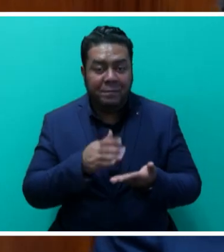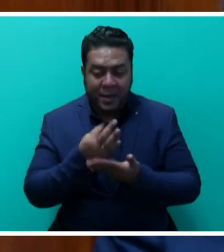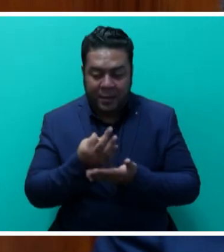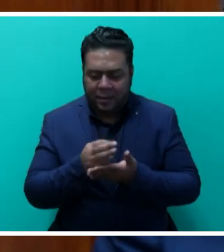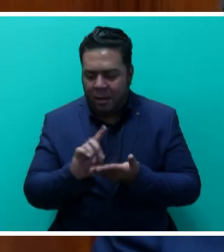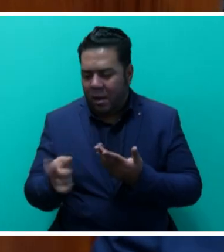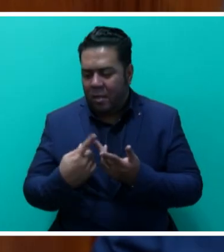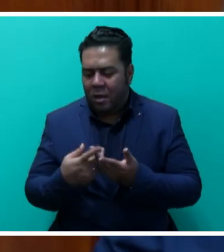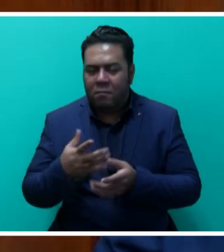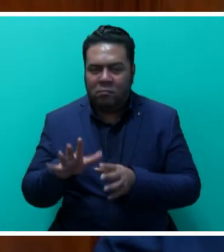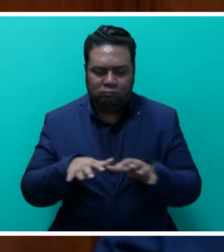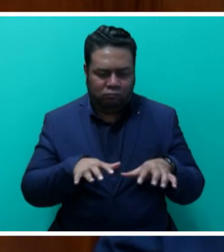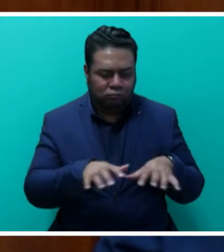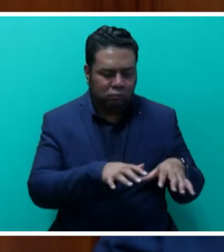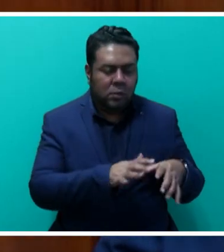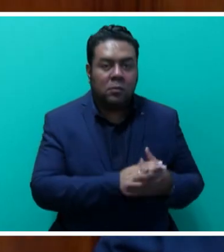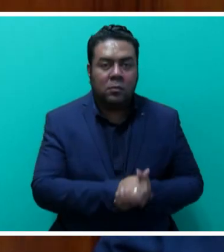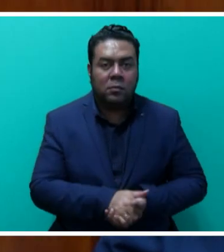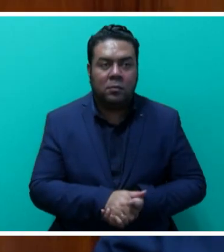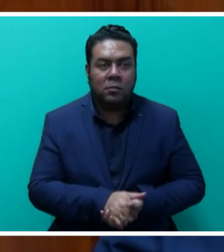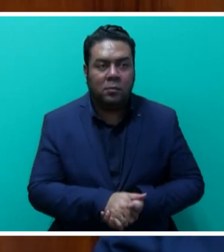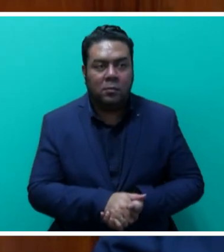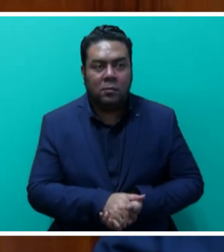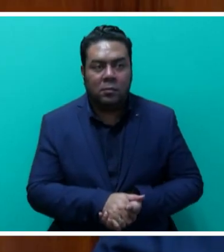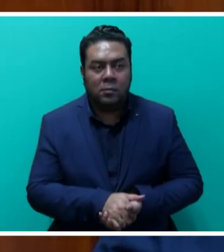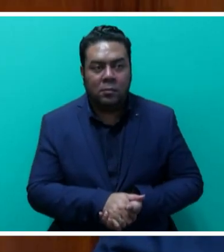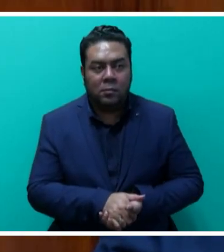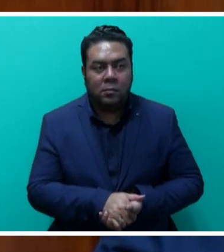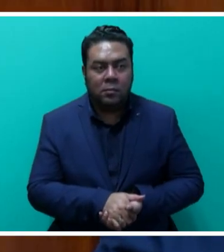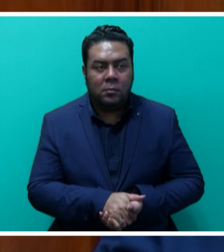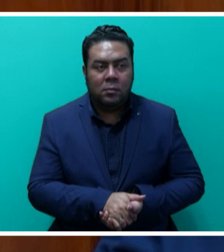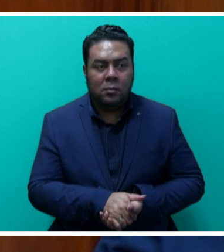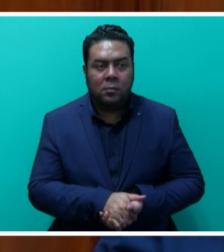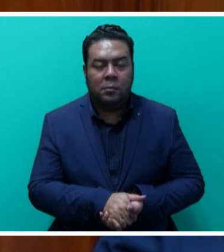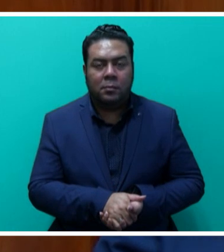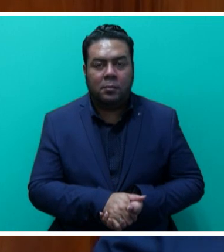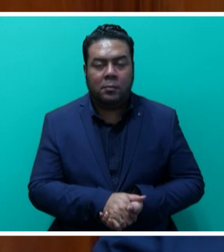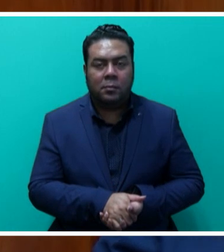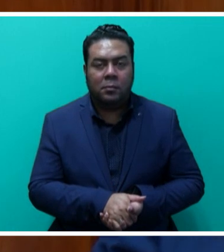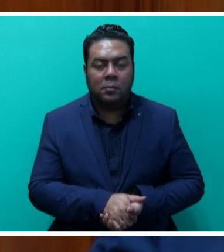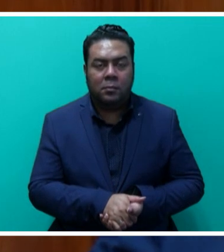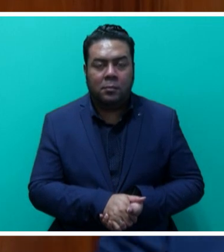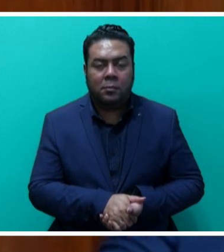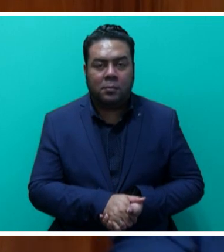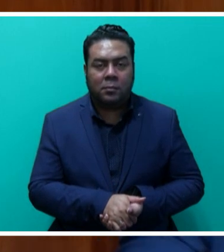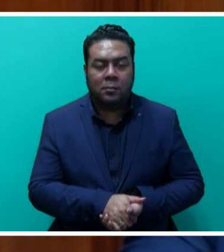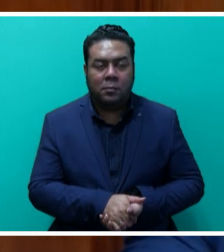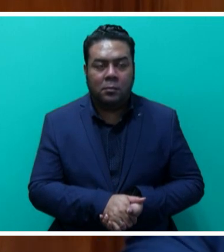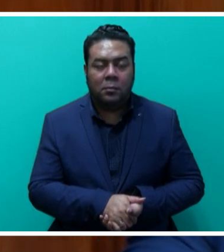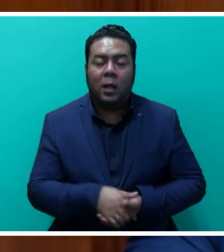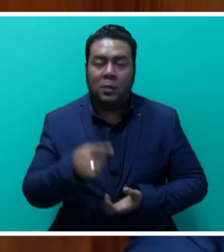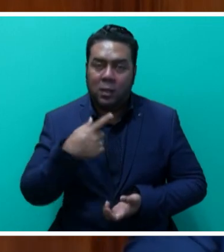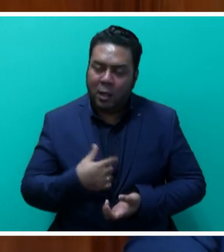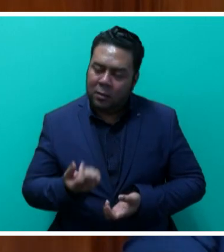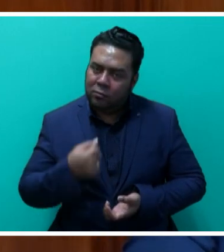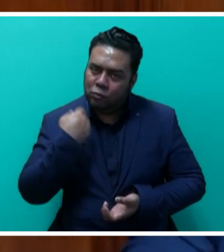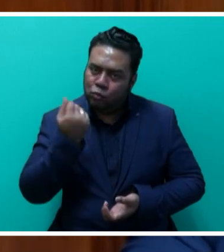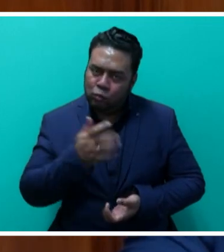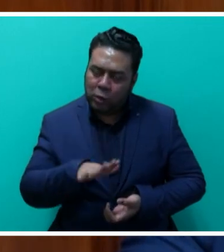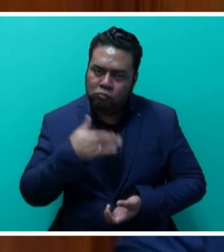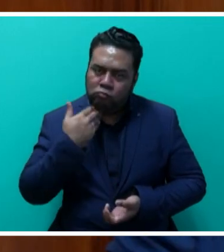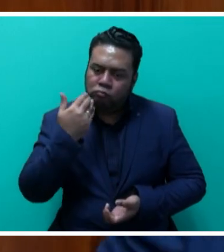various activities. Now, Honourable Speaker, as I'd alluded earlier about the